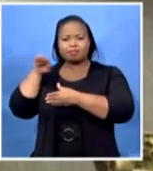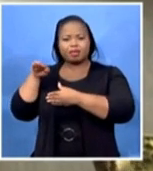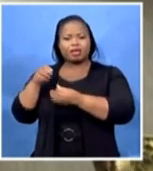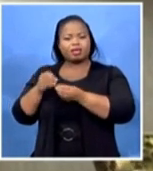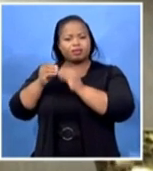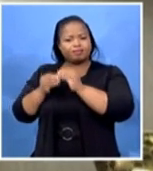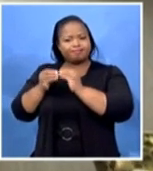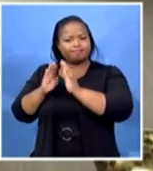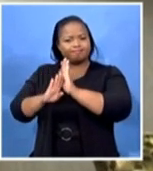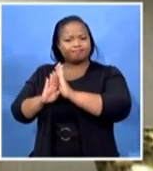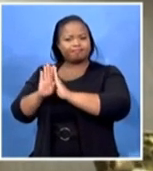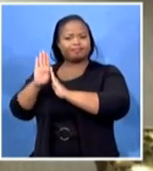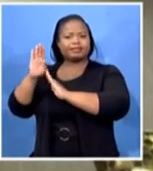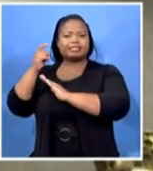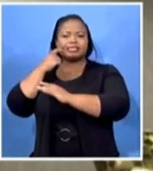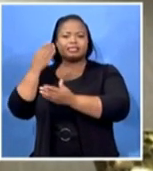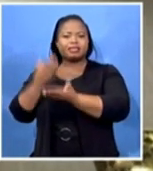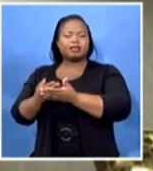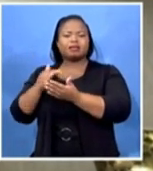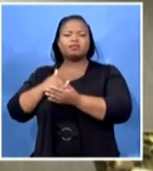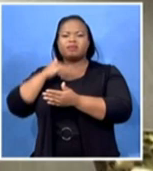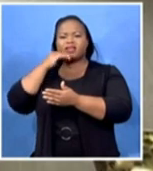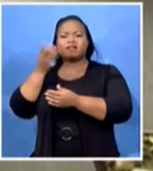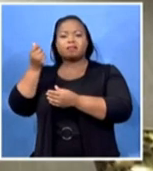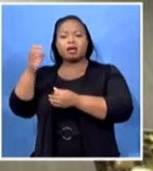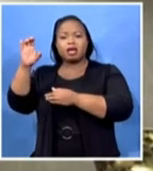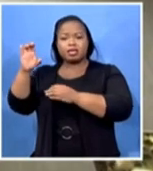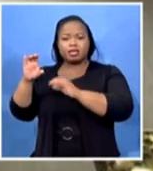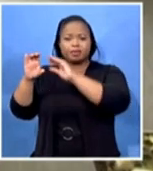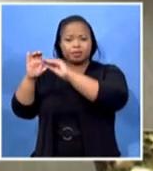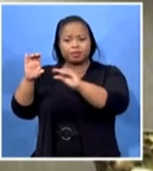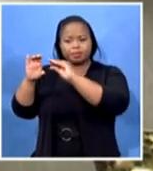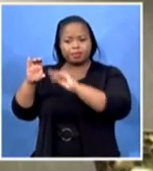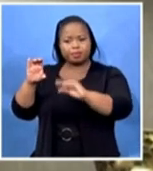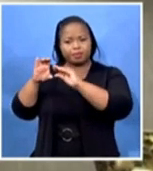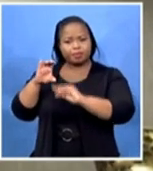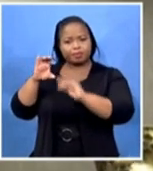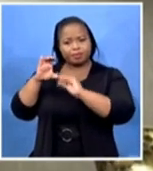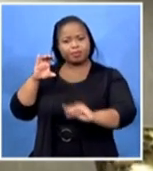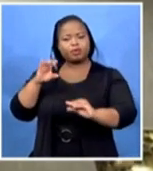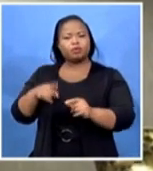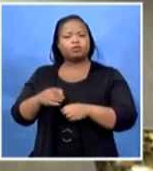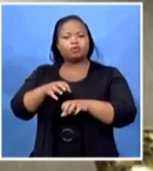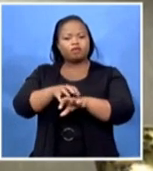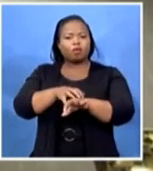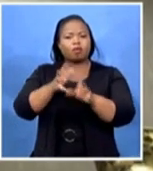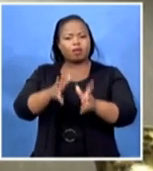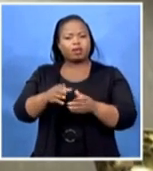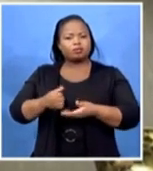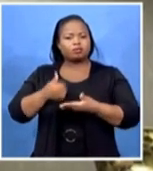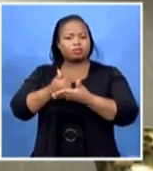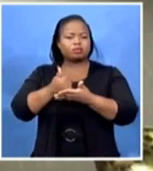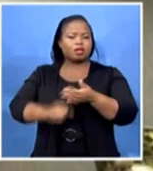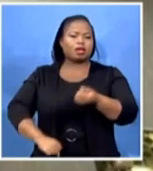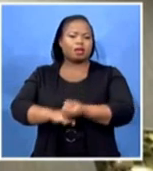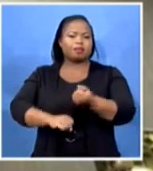enough cash flow, it can have enough capital to own land via the